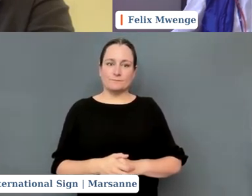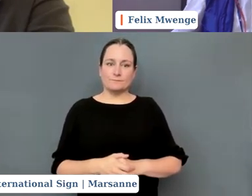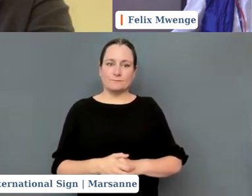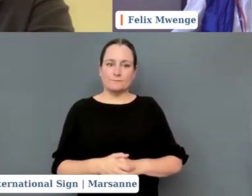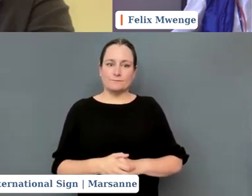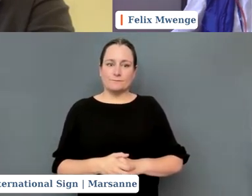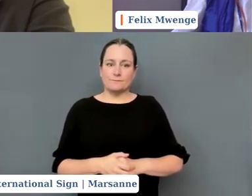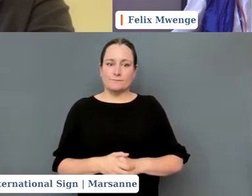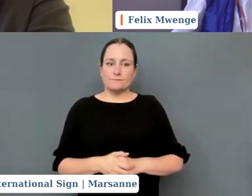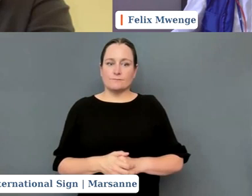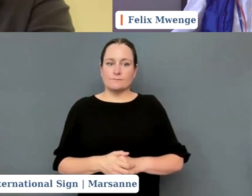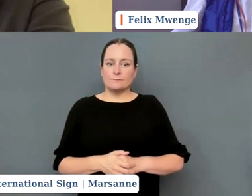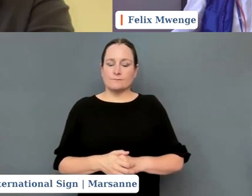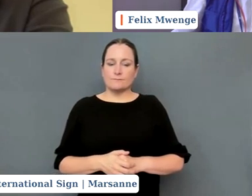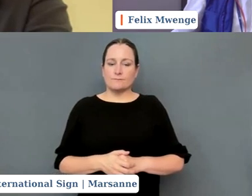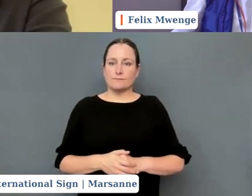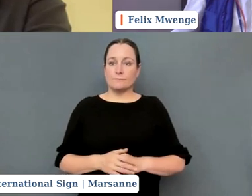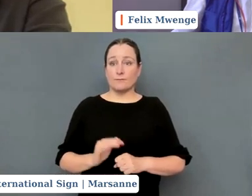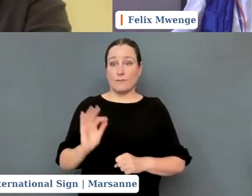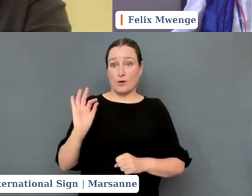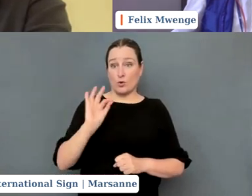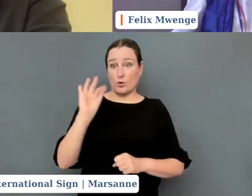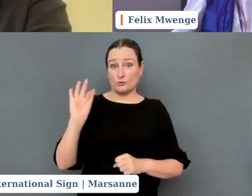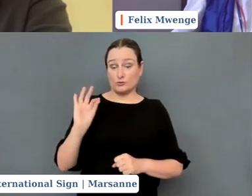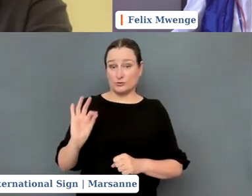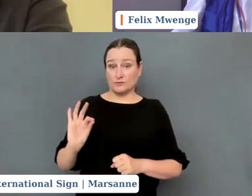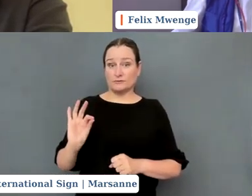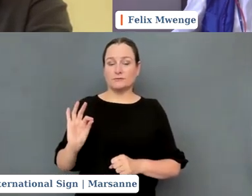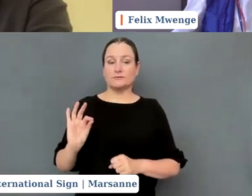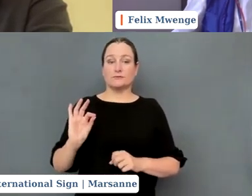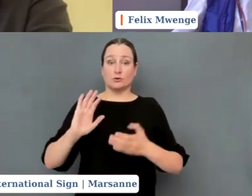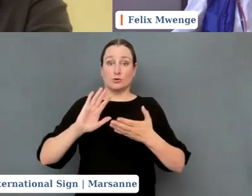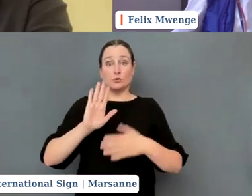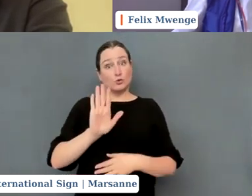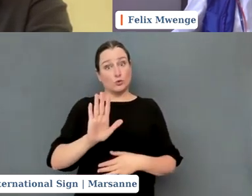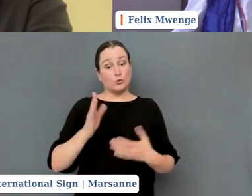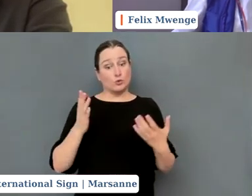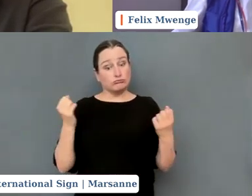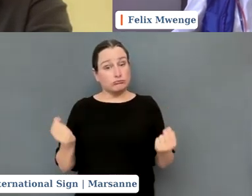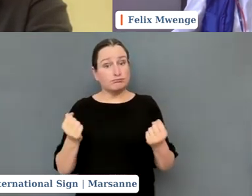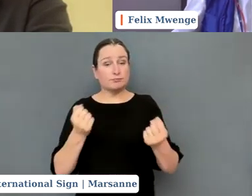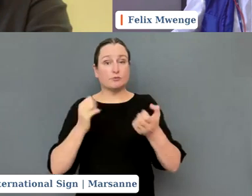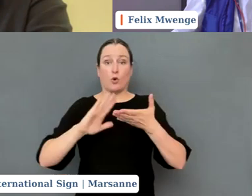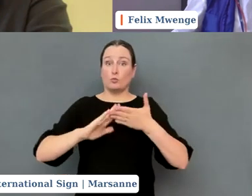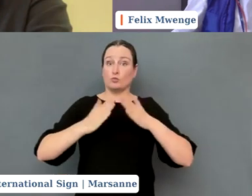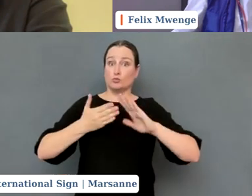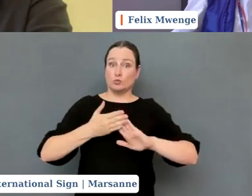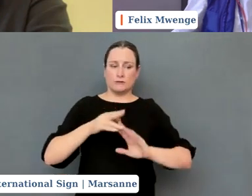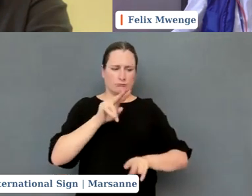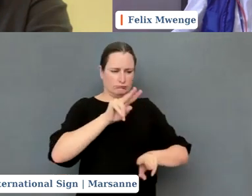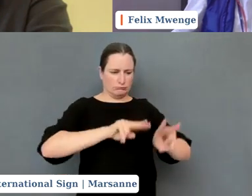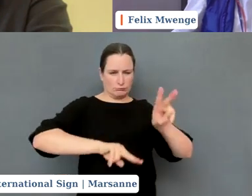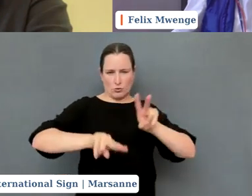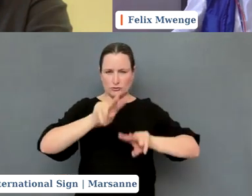community monitoring activities have actually led to greater